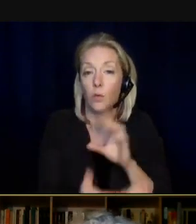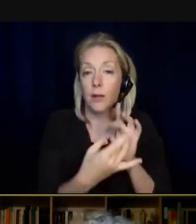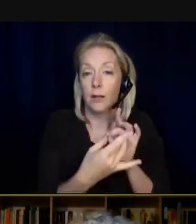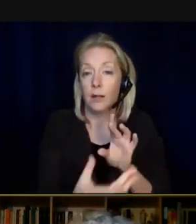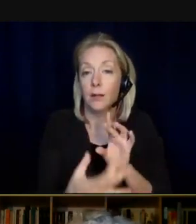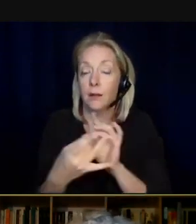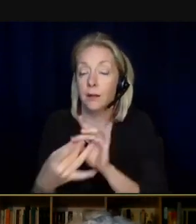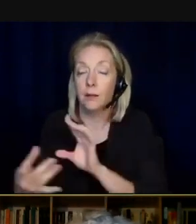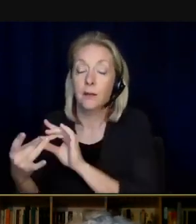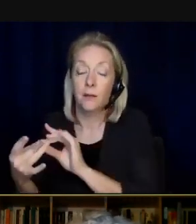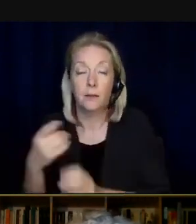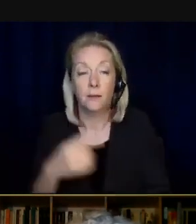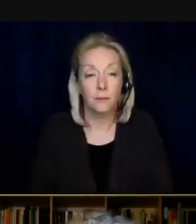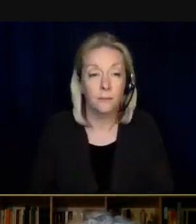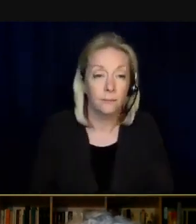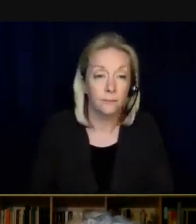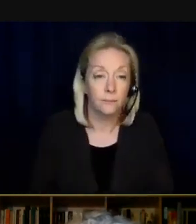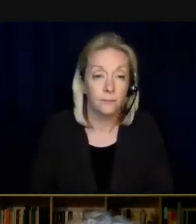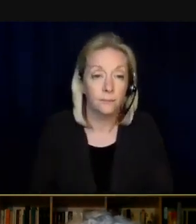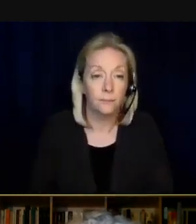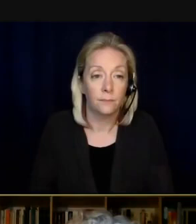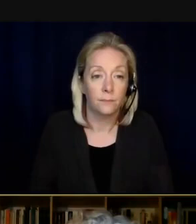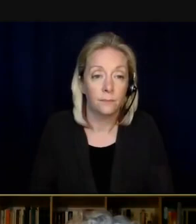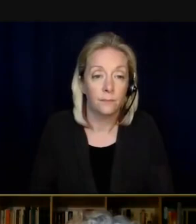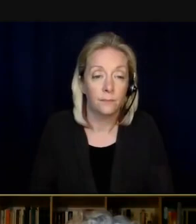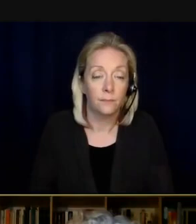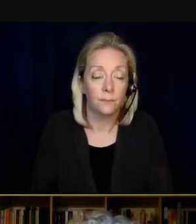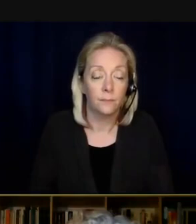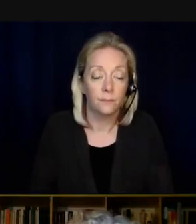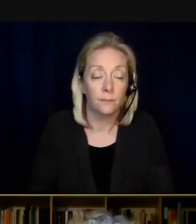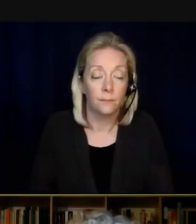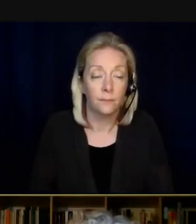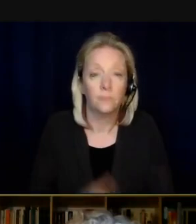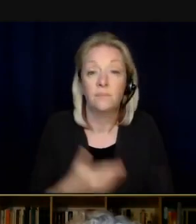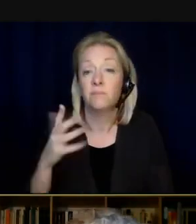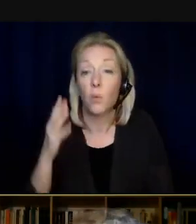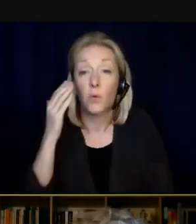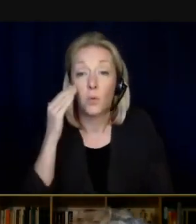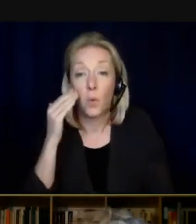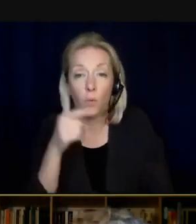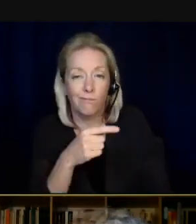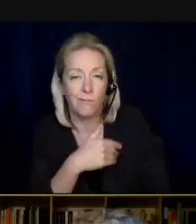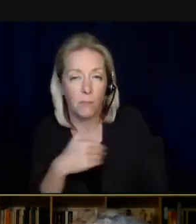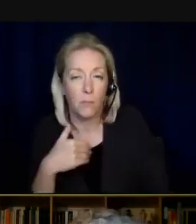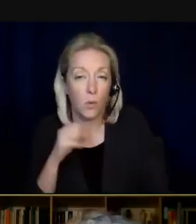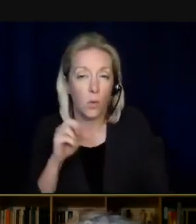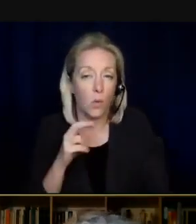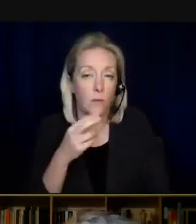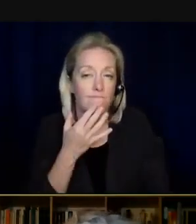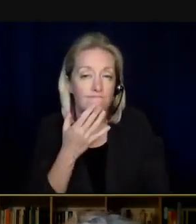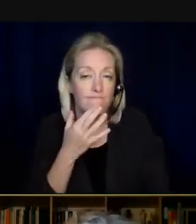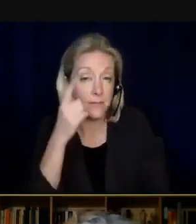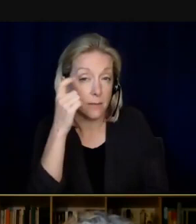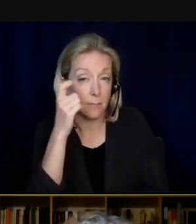So here, if you know someone's a member, or you hope they're a member, you can put